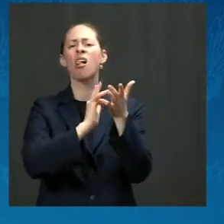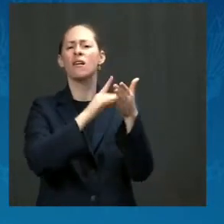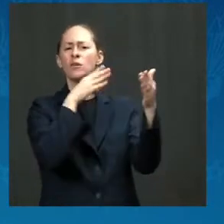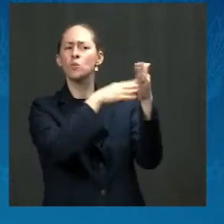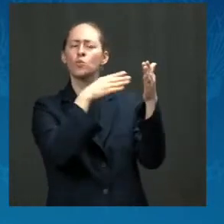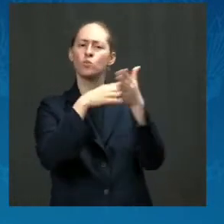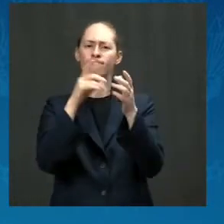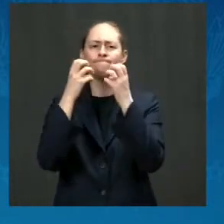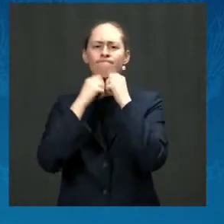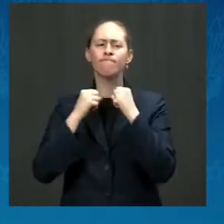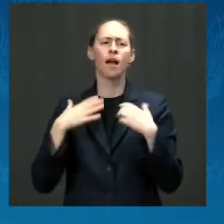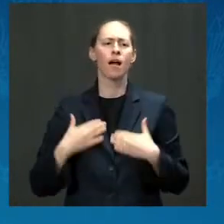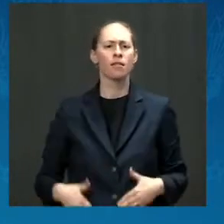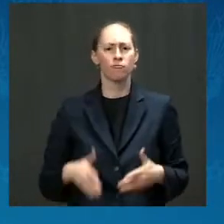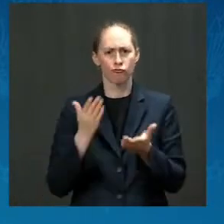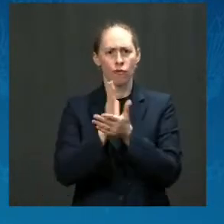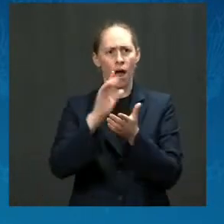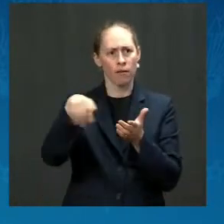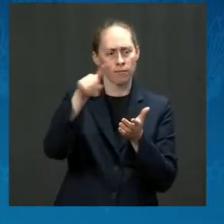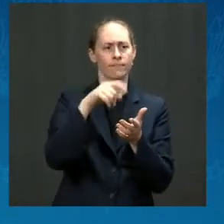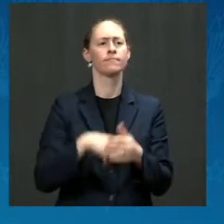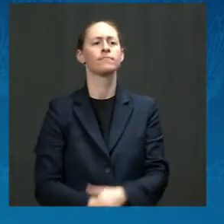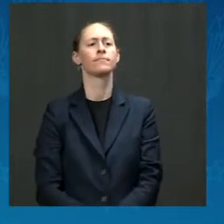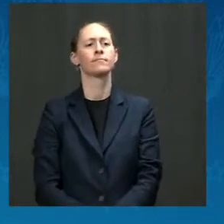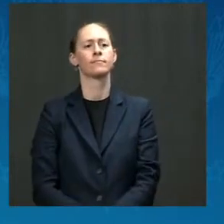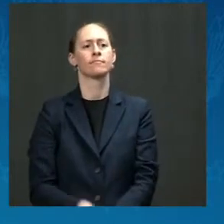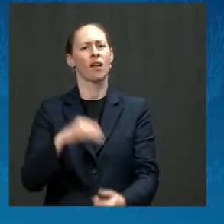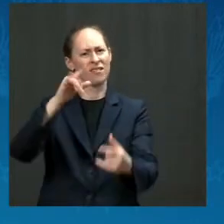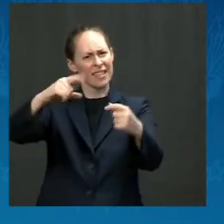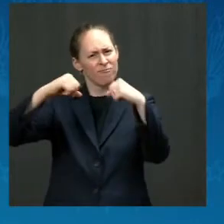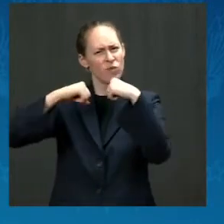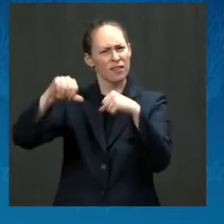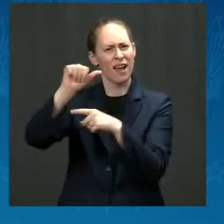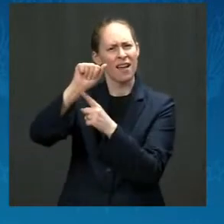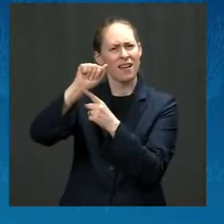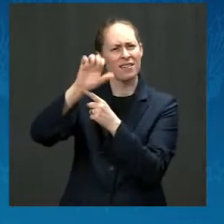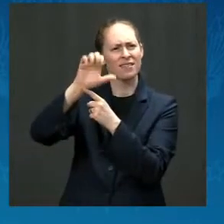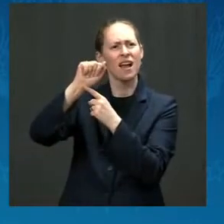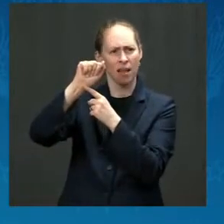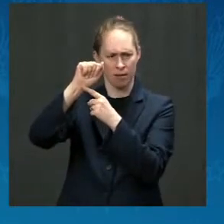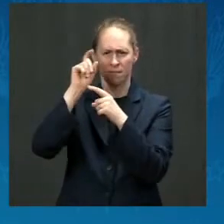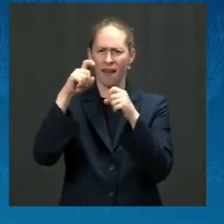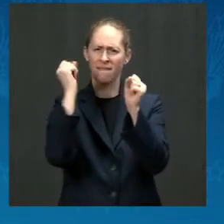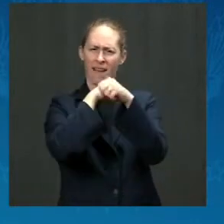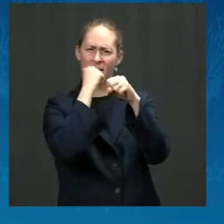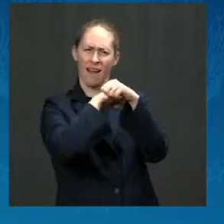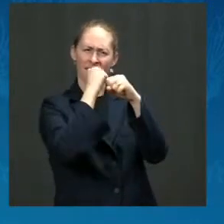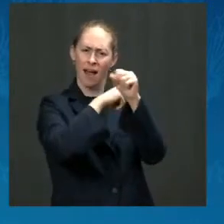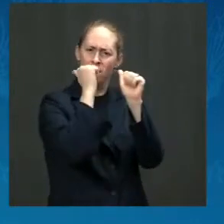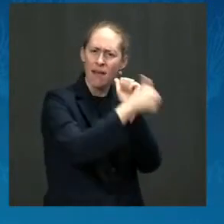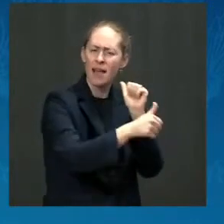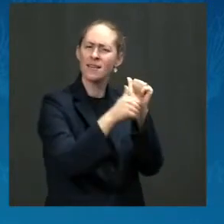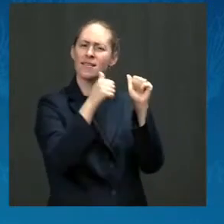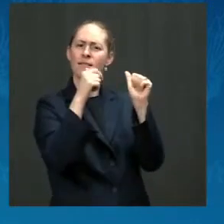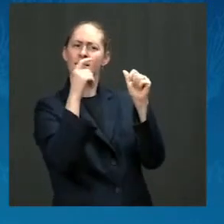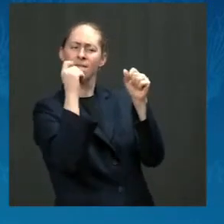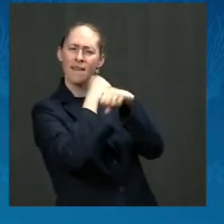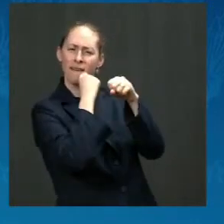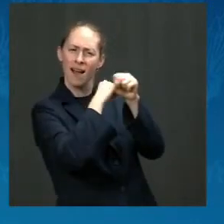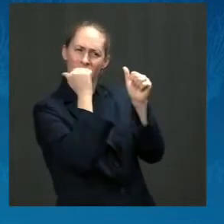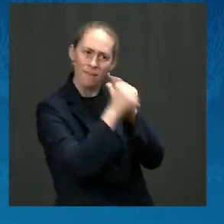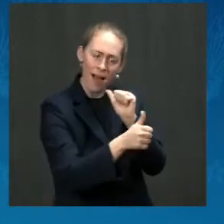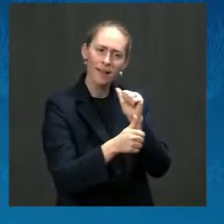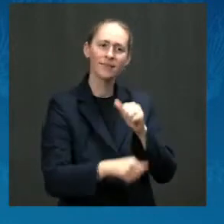the ACA over and over again. And now I sleep better at night knowing that as our Vice